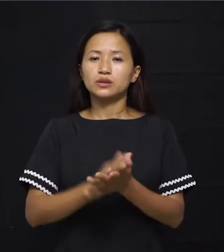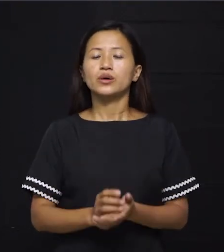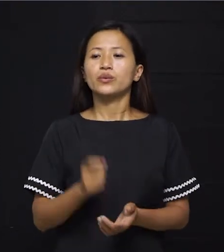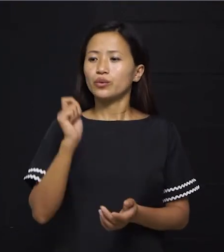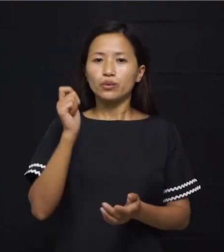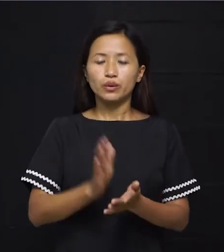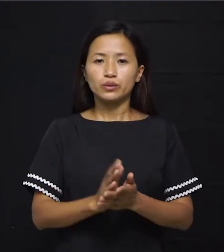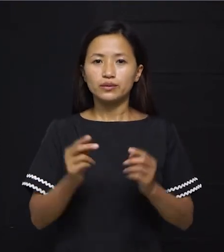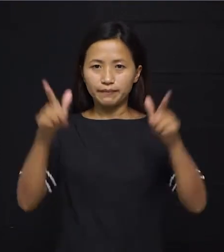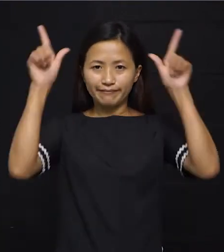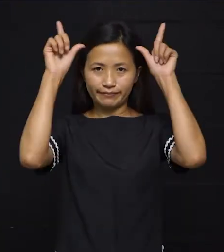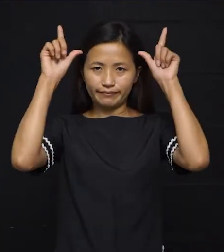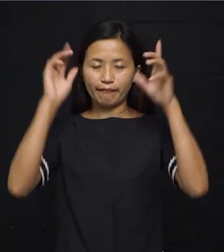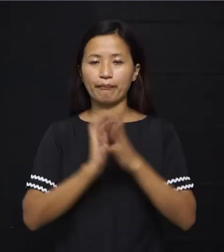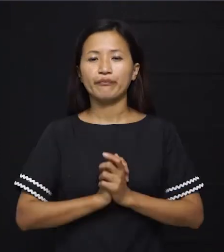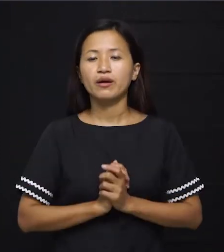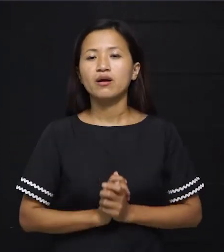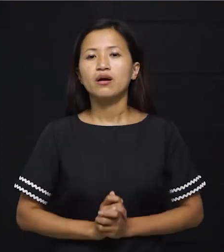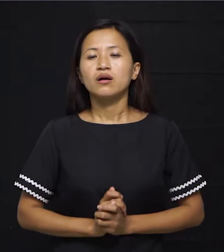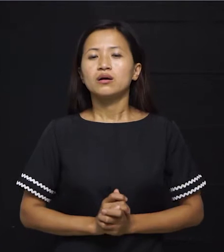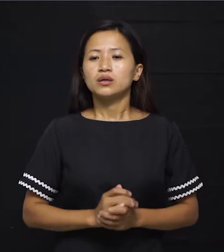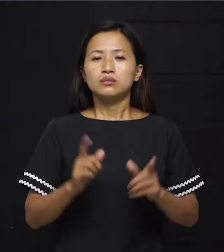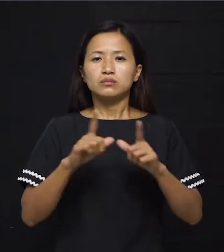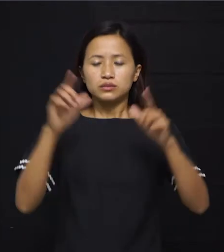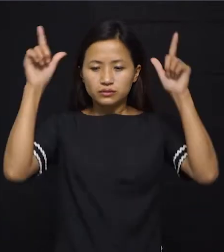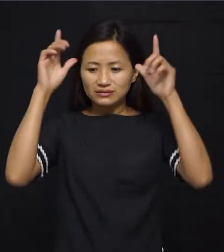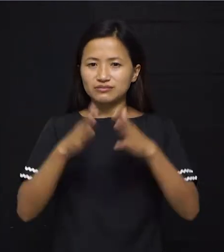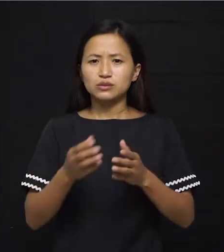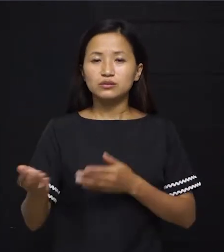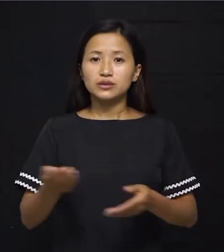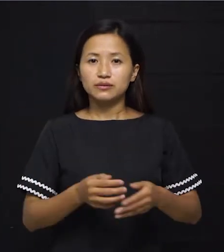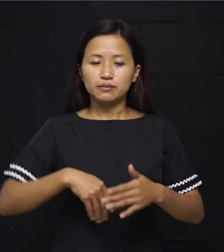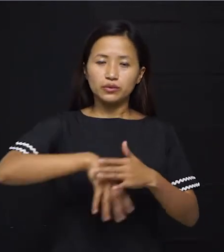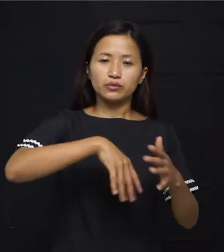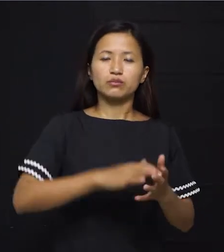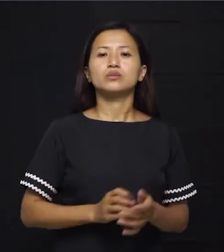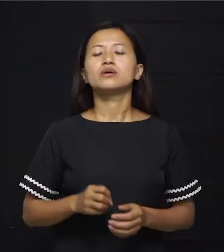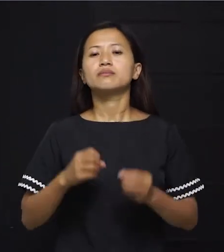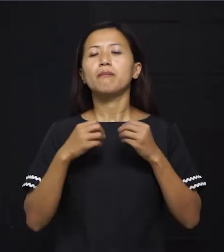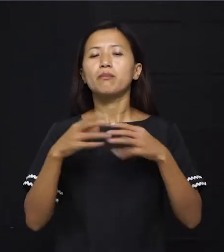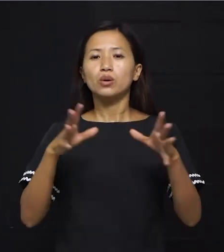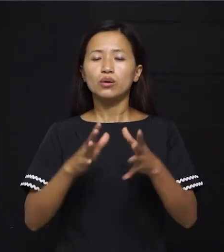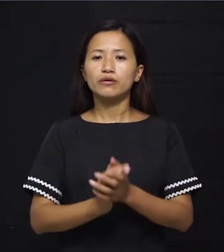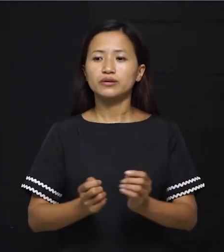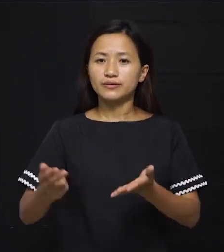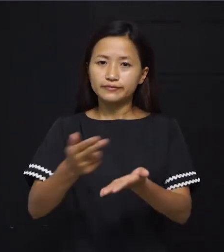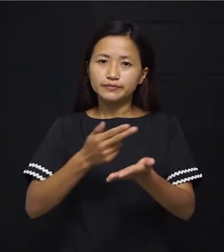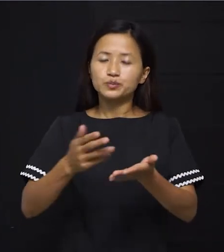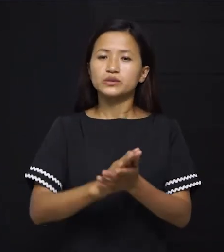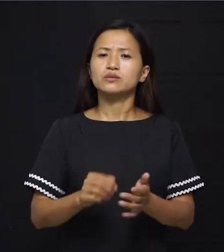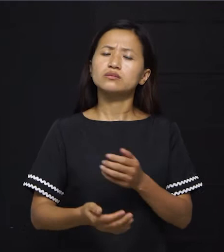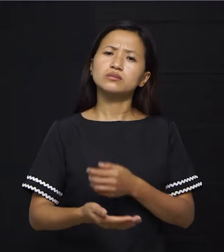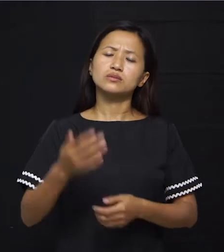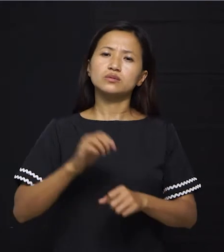with bullocks, right? We have to, the bullocks will carry the cart, or sometimes they will plow our field and so on. And